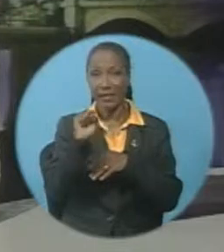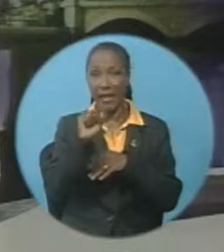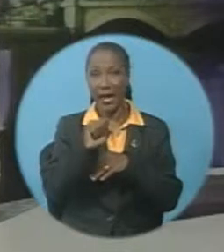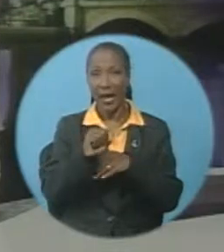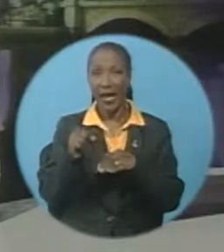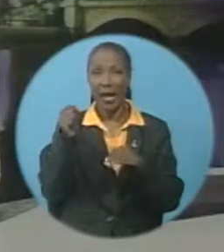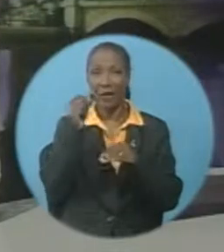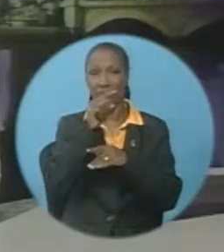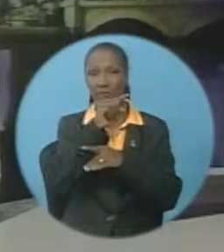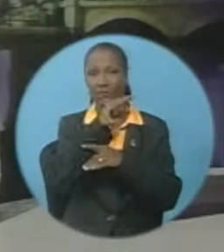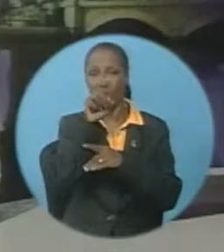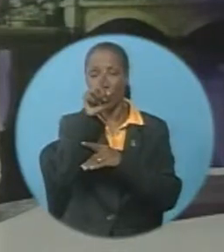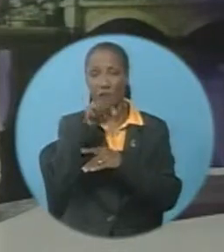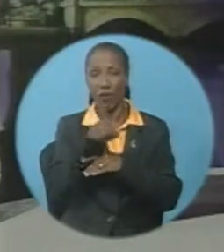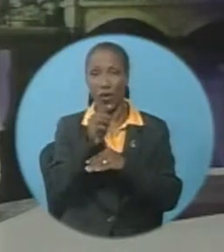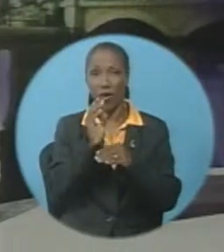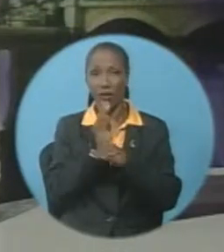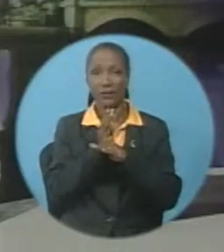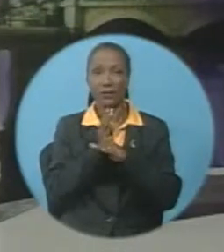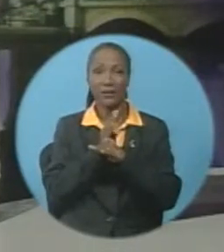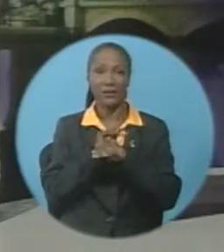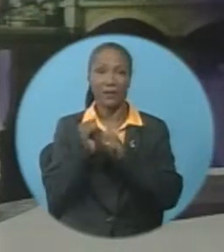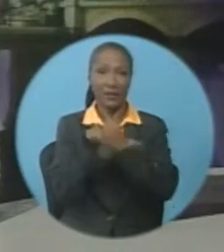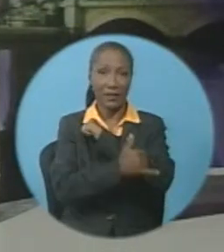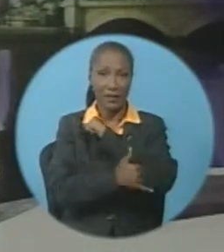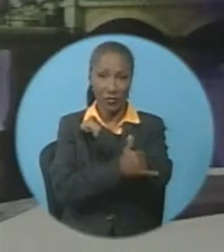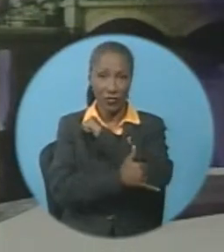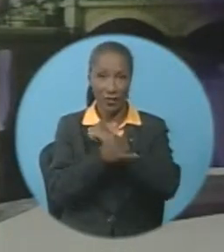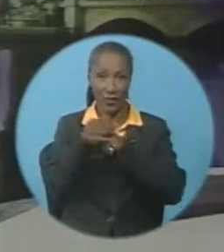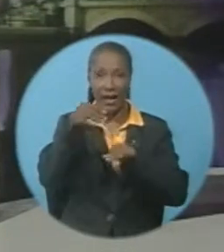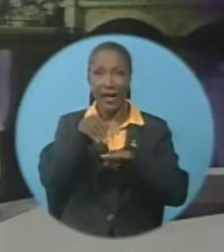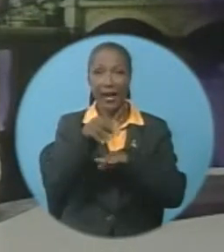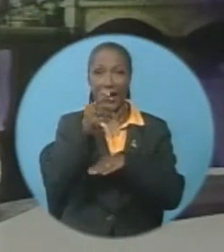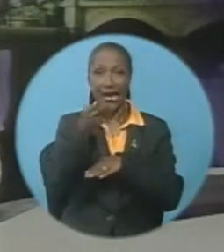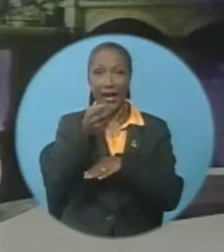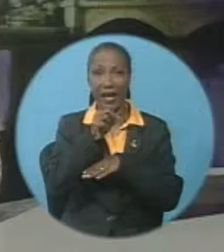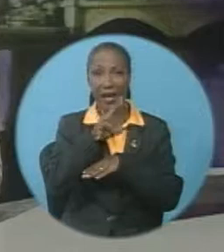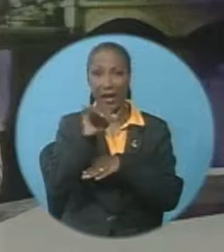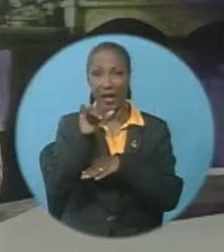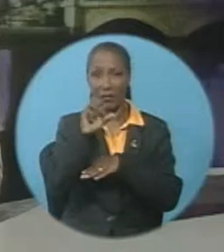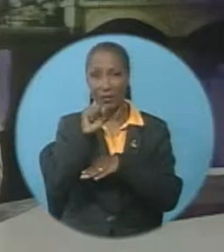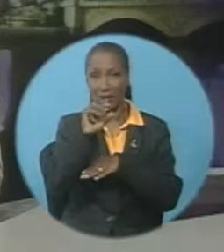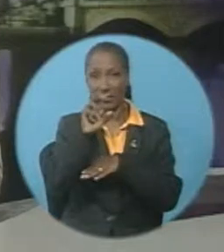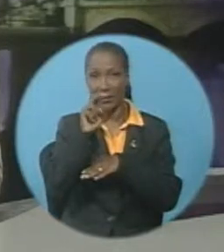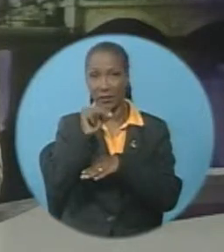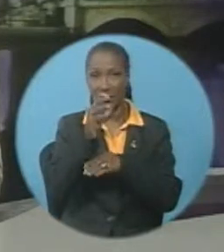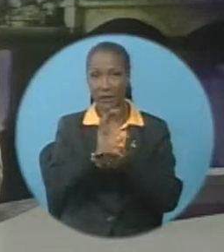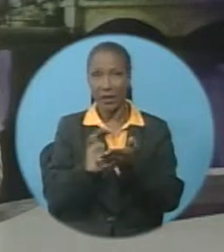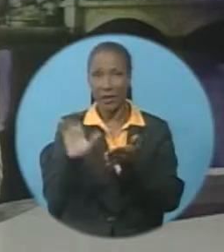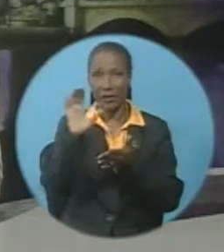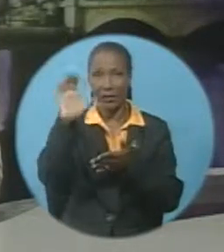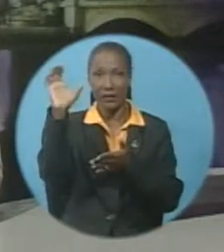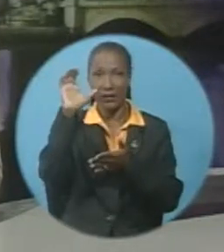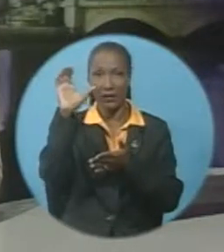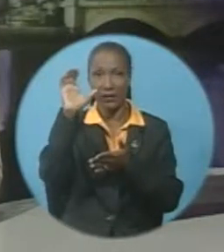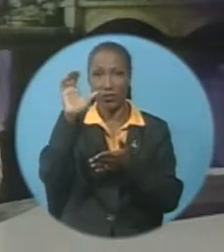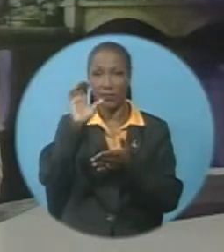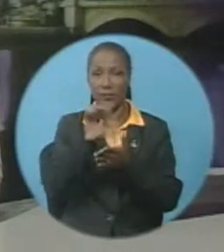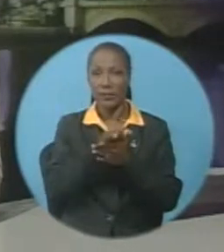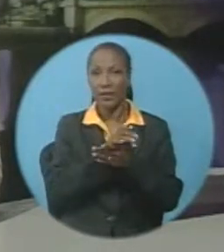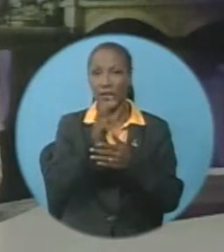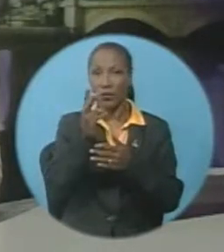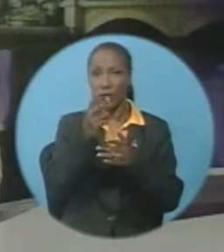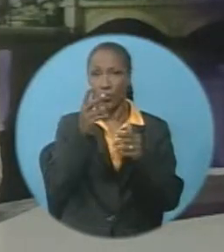held at the Harrison College grounds today. Wade Garner, Romario Marshall and Akeem Marshall placed first, second and third for the Lodge. In the